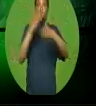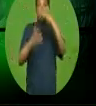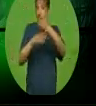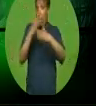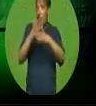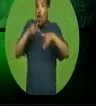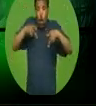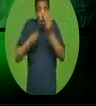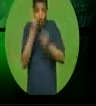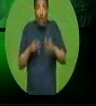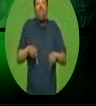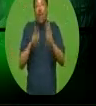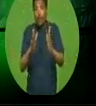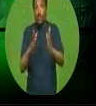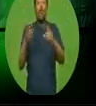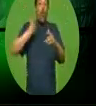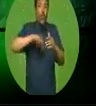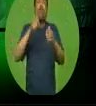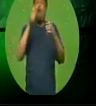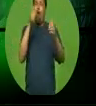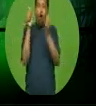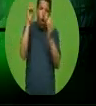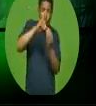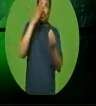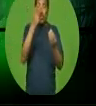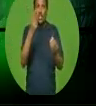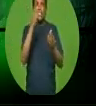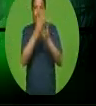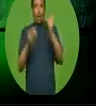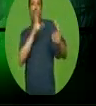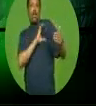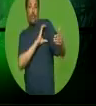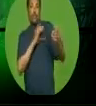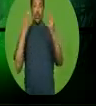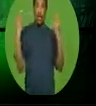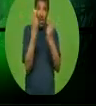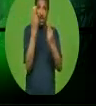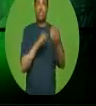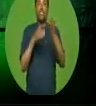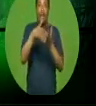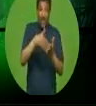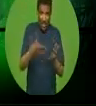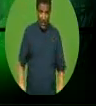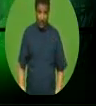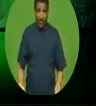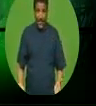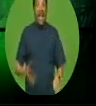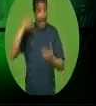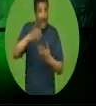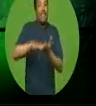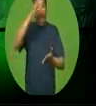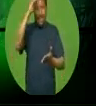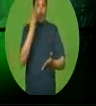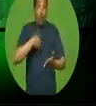We have also seen some of its characteristics, advantages, and limitations. In the next